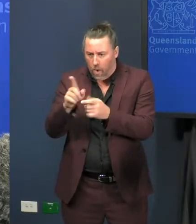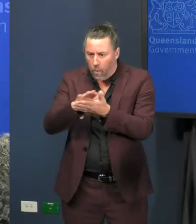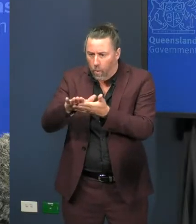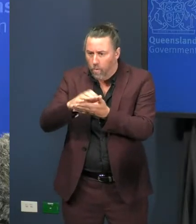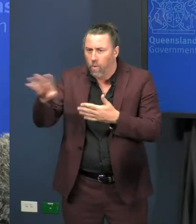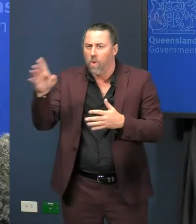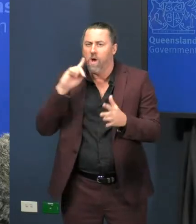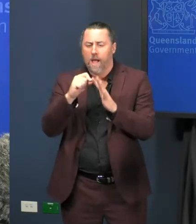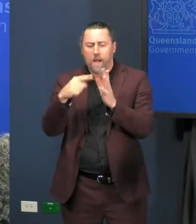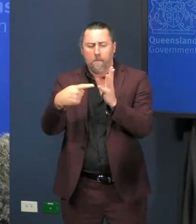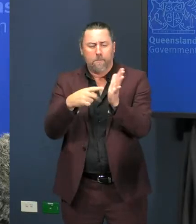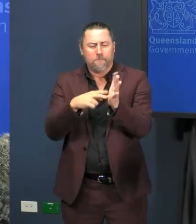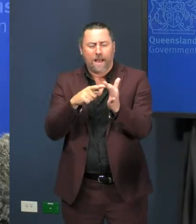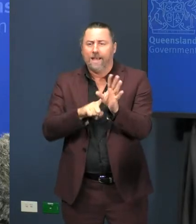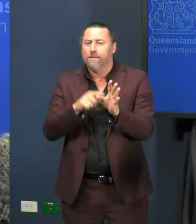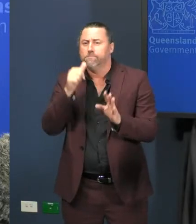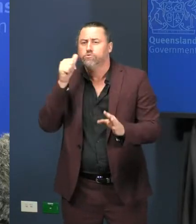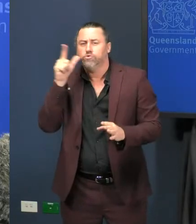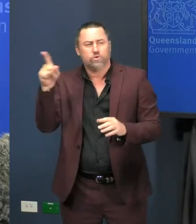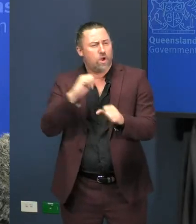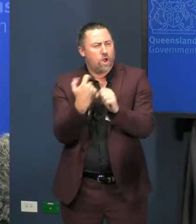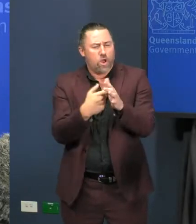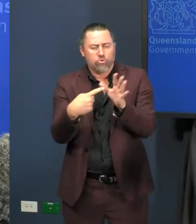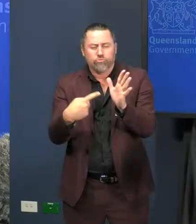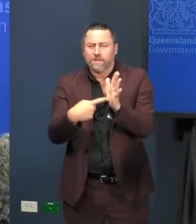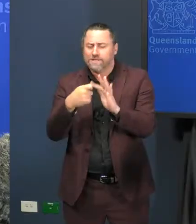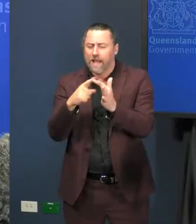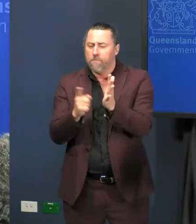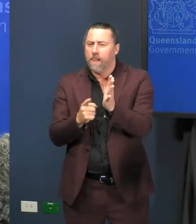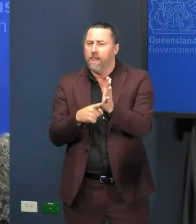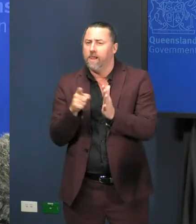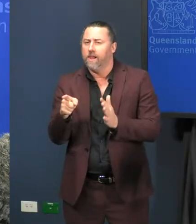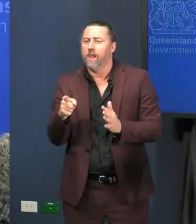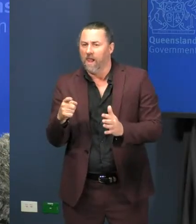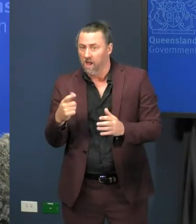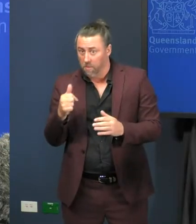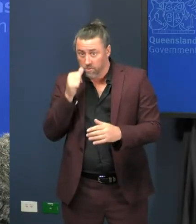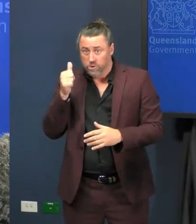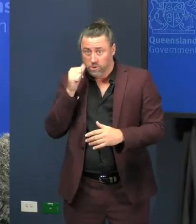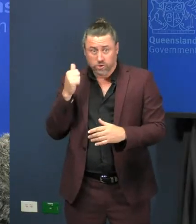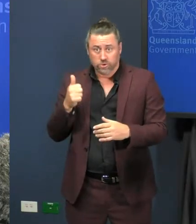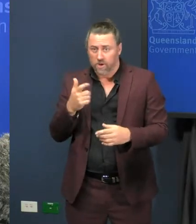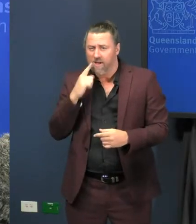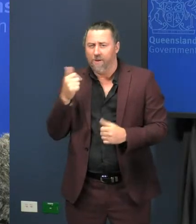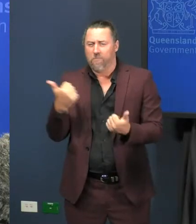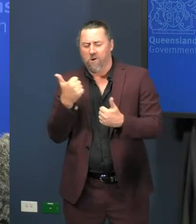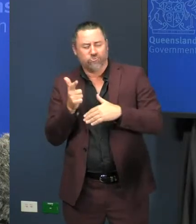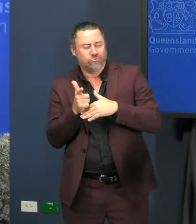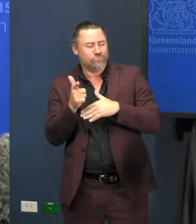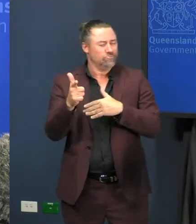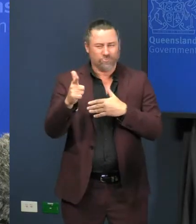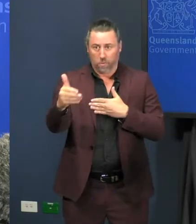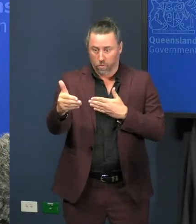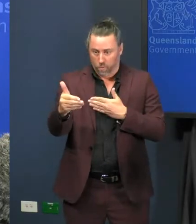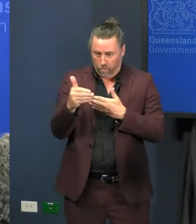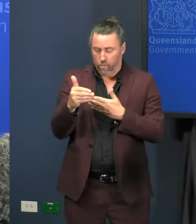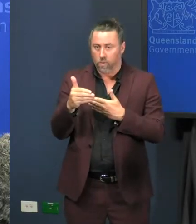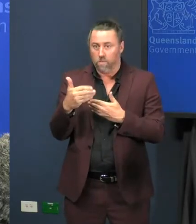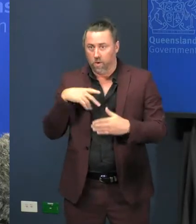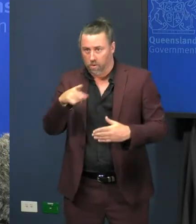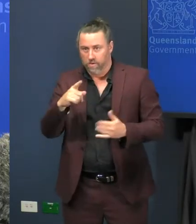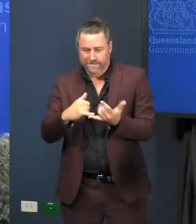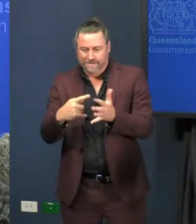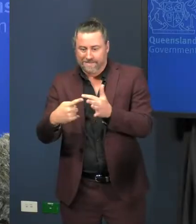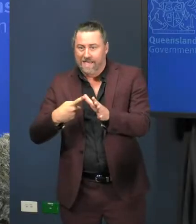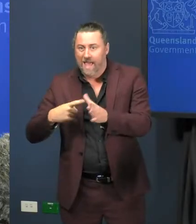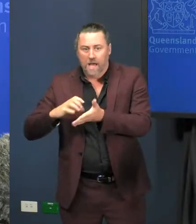like Putney Beach in Great Keppel Island, and I know the council is well and truly watching that and in fact acting, and